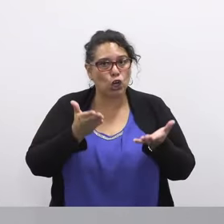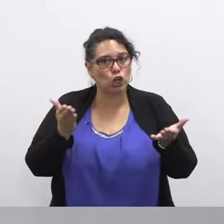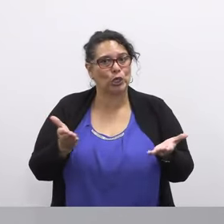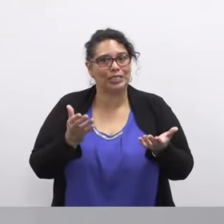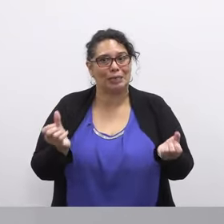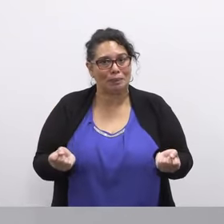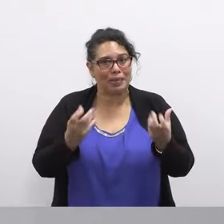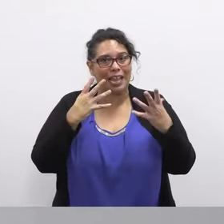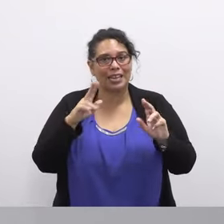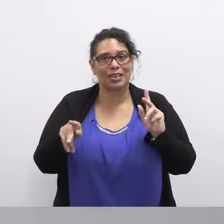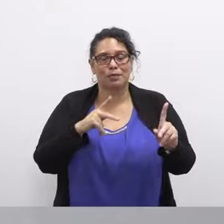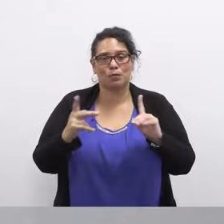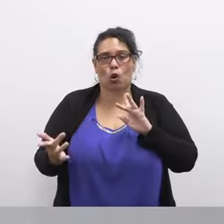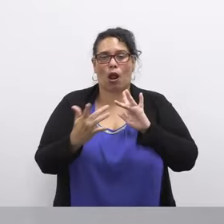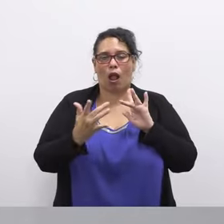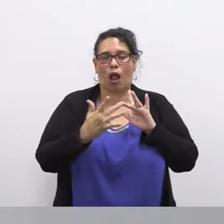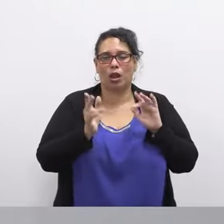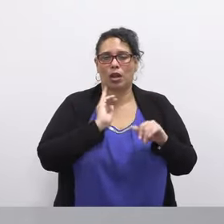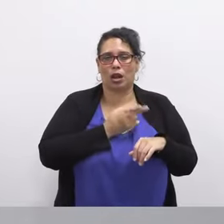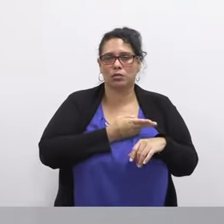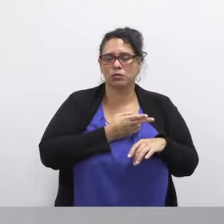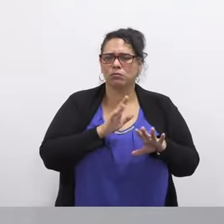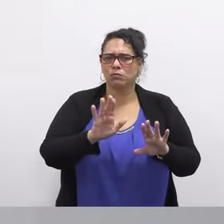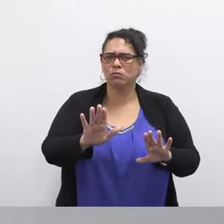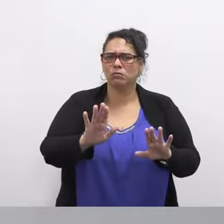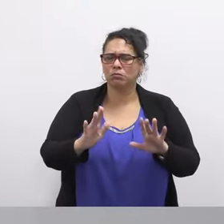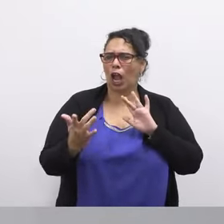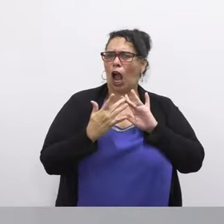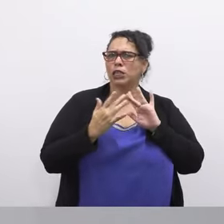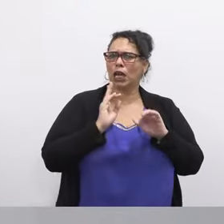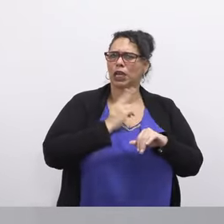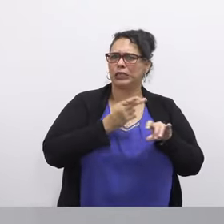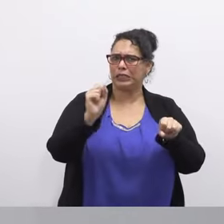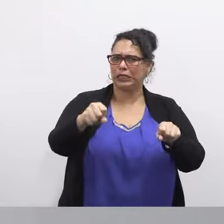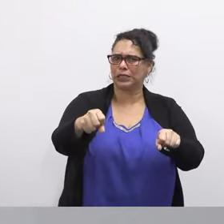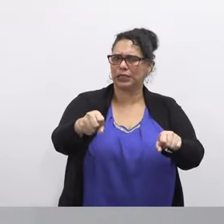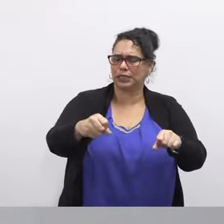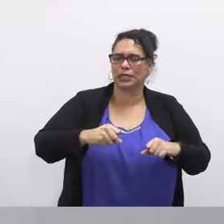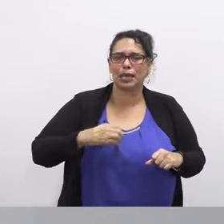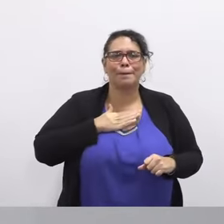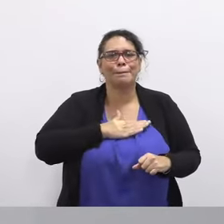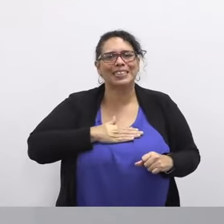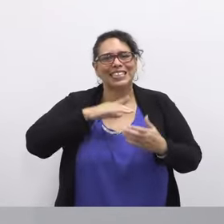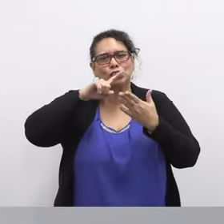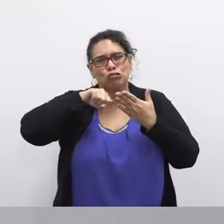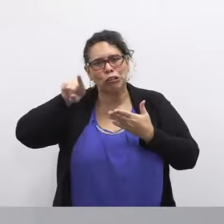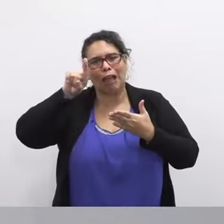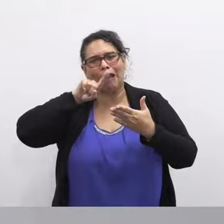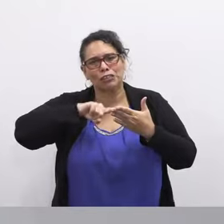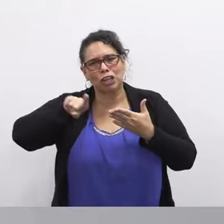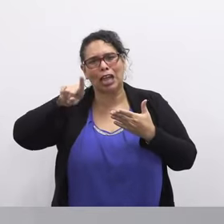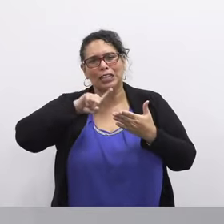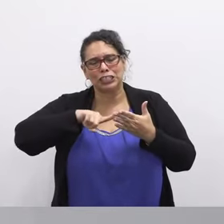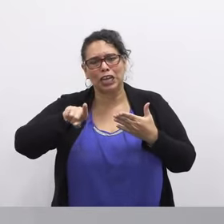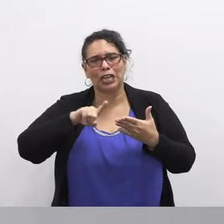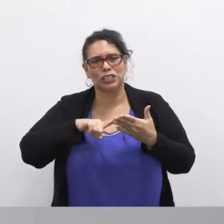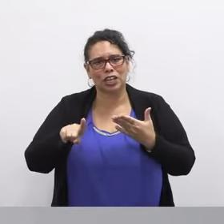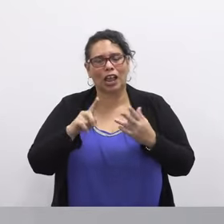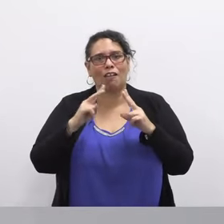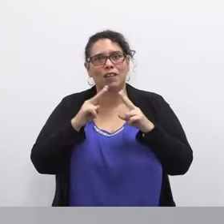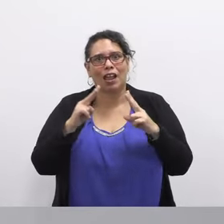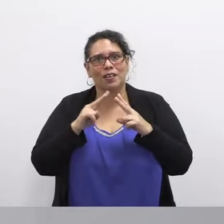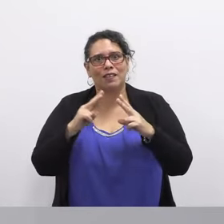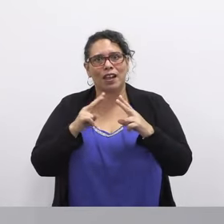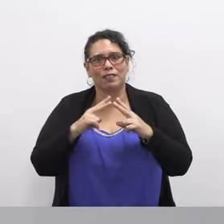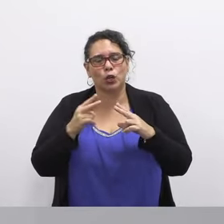many of the folks that are reaching out to us, in addition to reach out to us, to please keep checking our very updated,